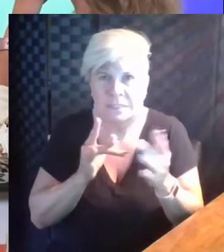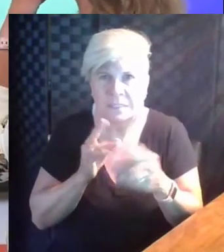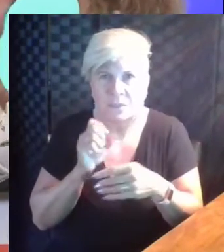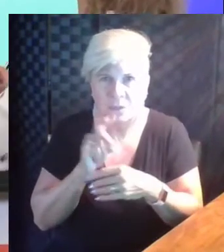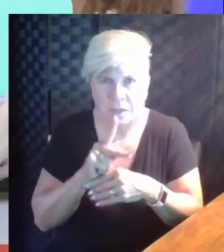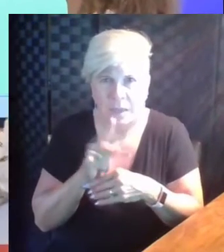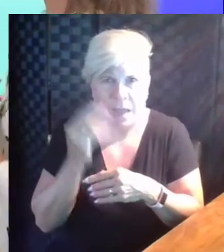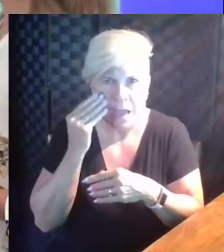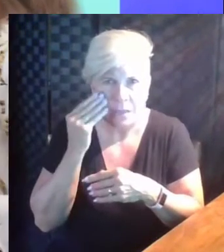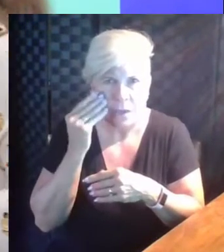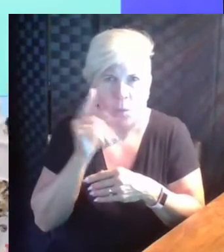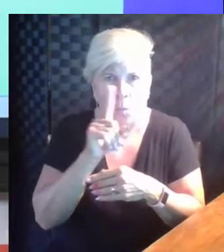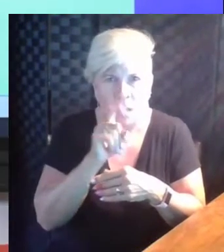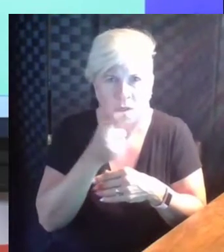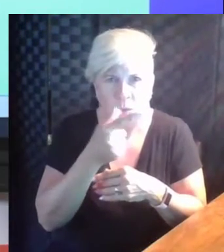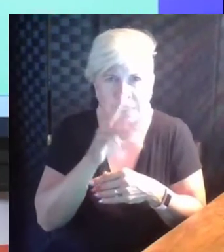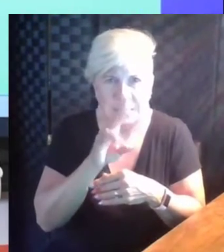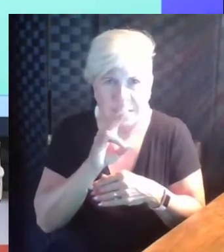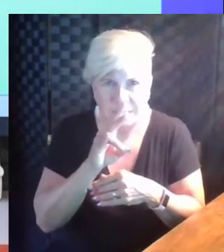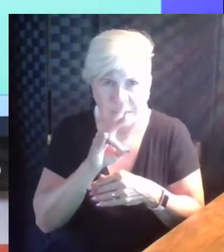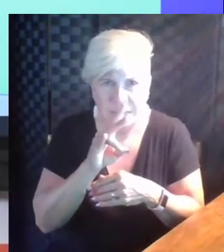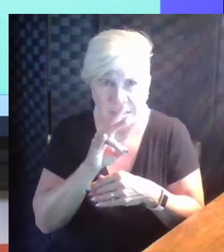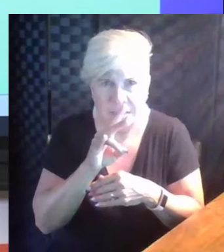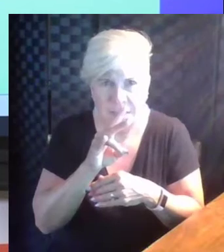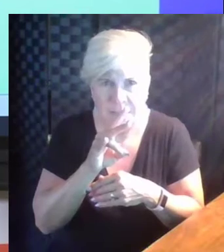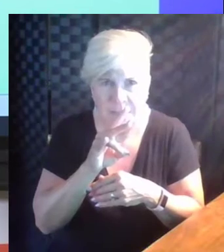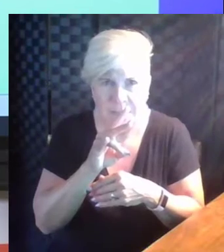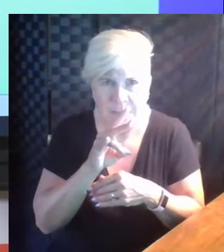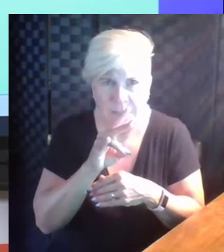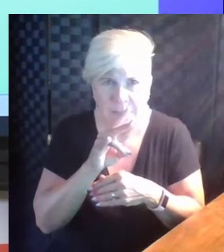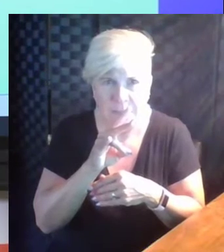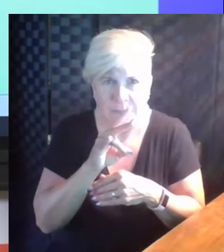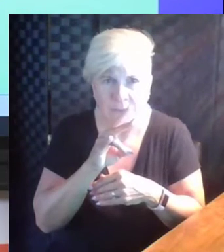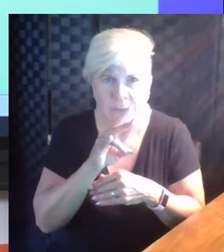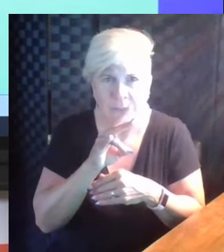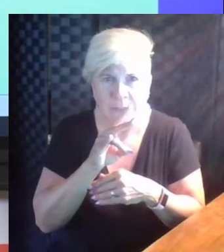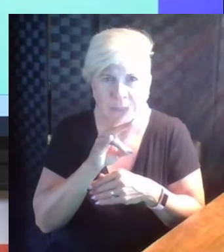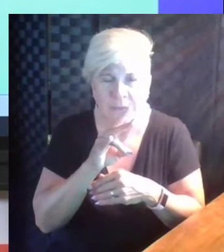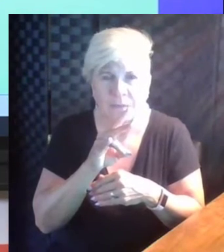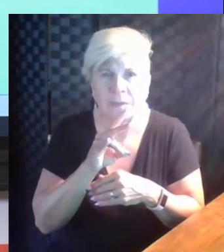right, well, I know that 127